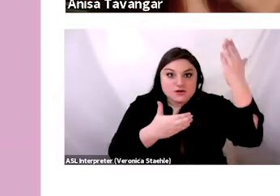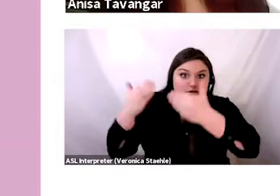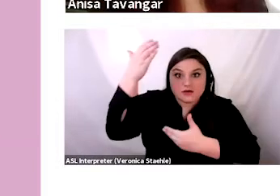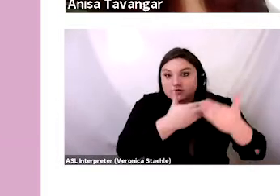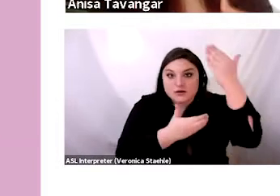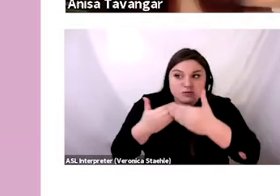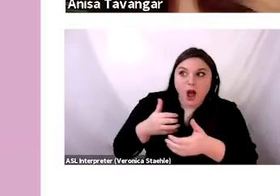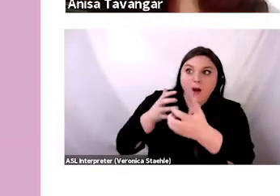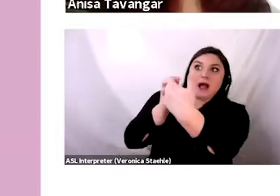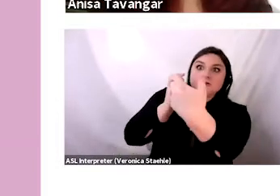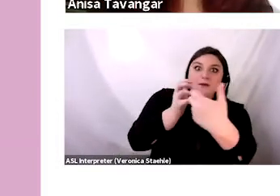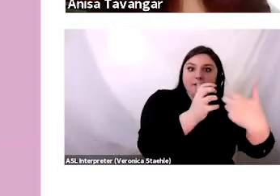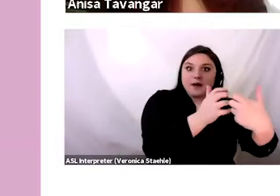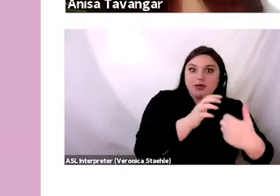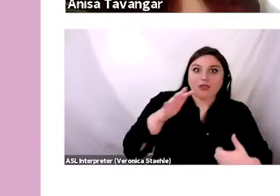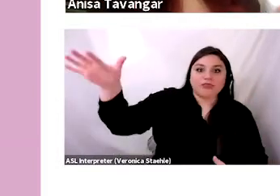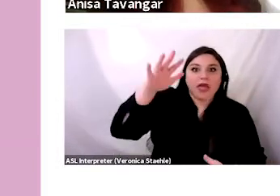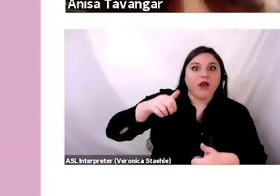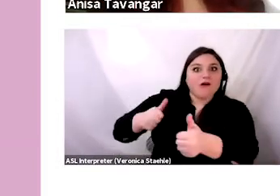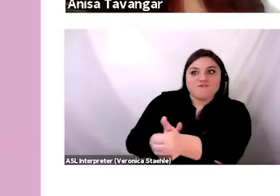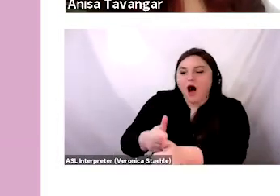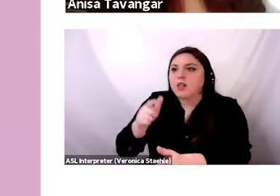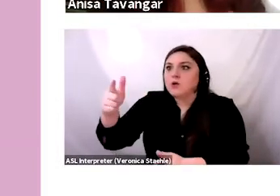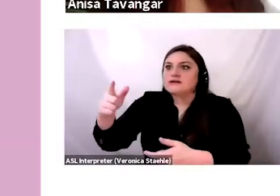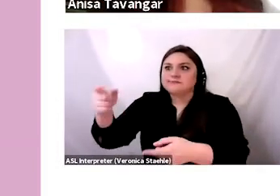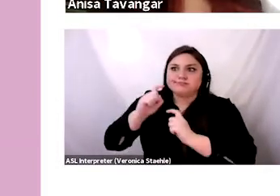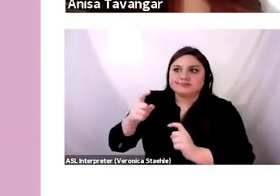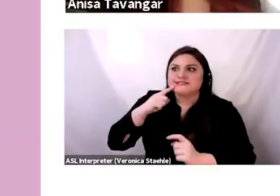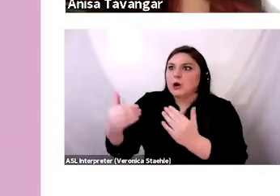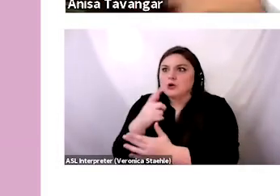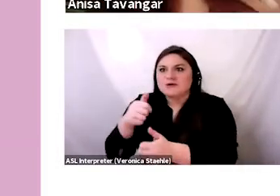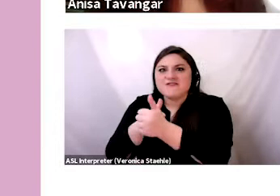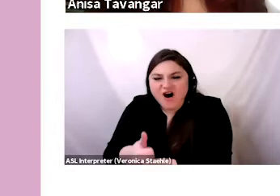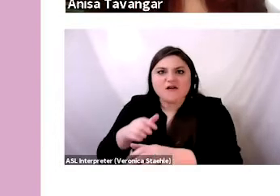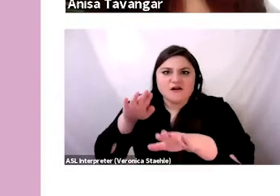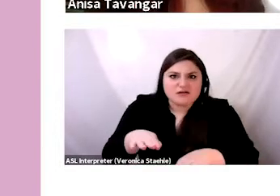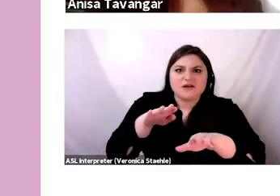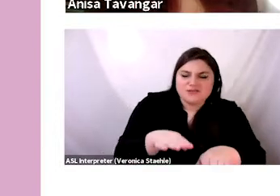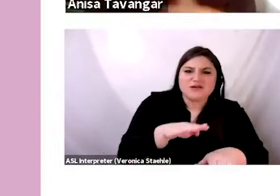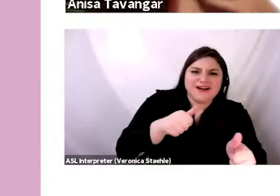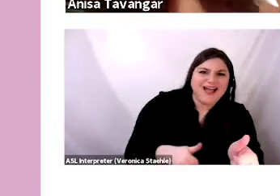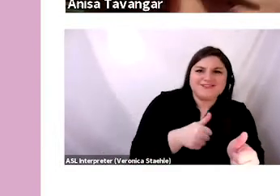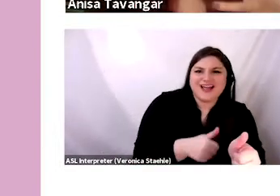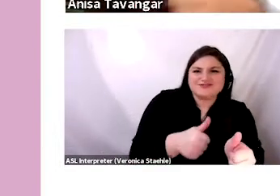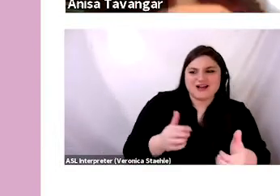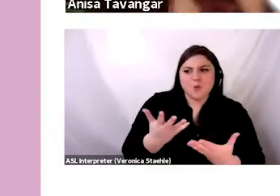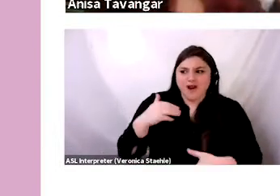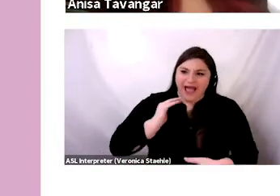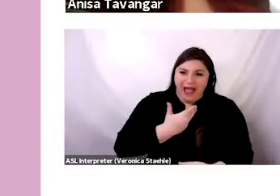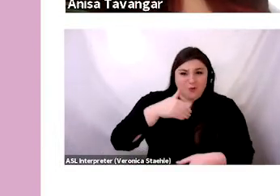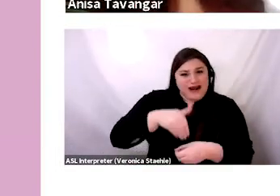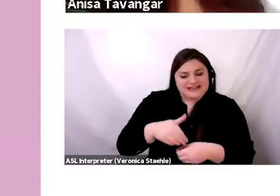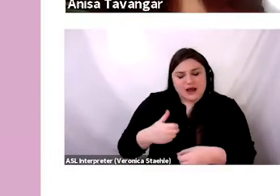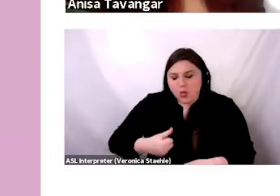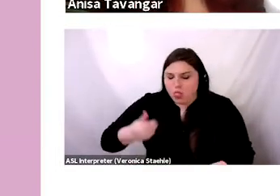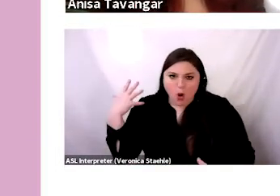very unfulfilling to be chasing that, very unfulfilling to always be chasing the next trend or trying to sort of catch up